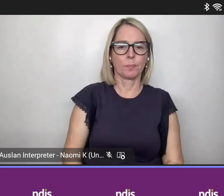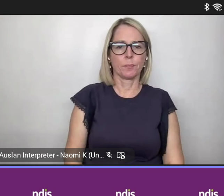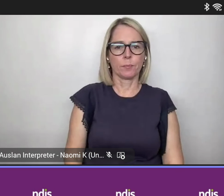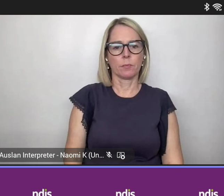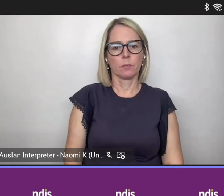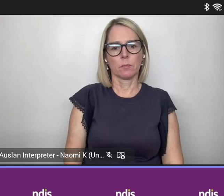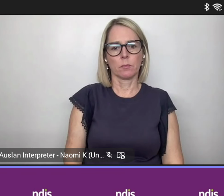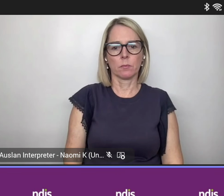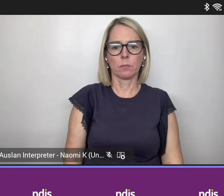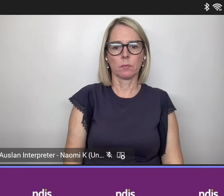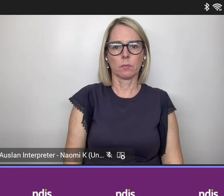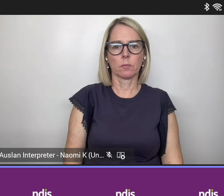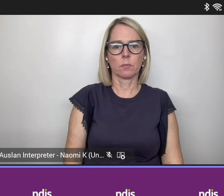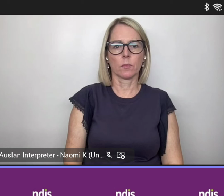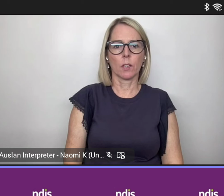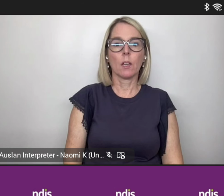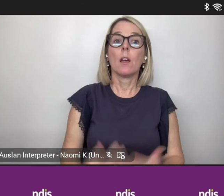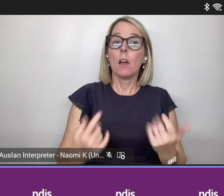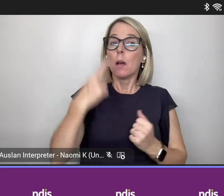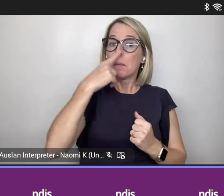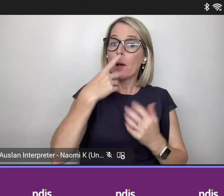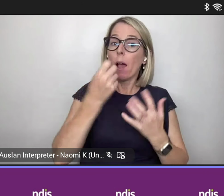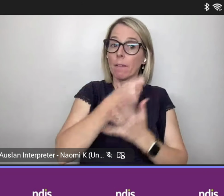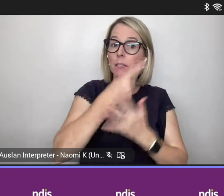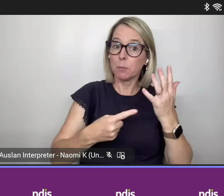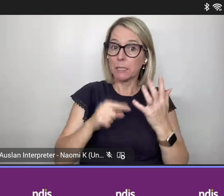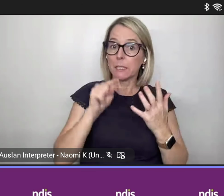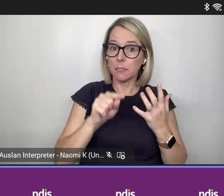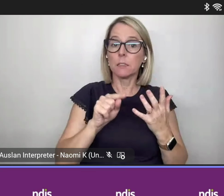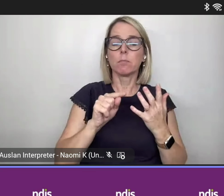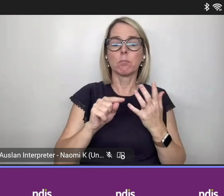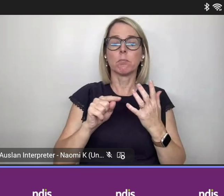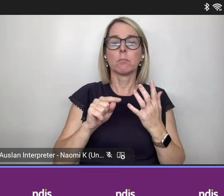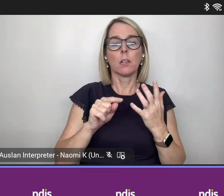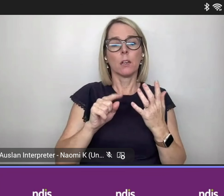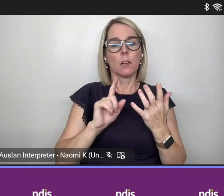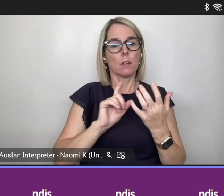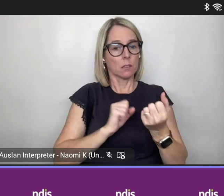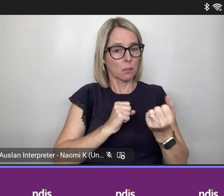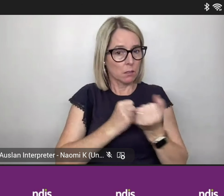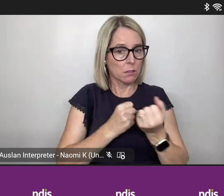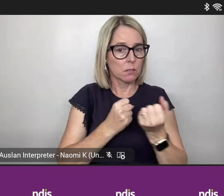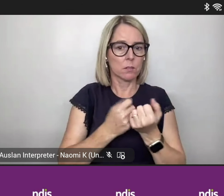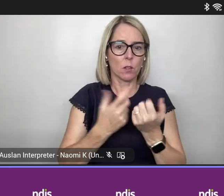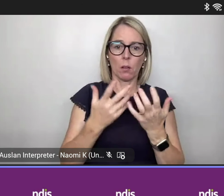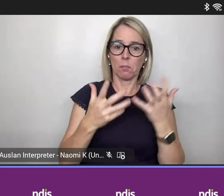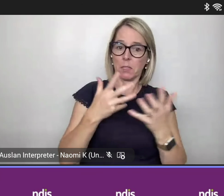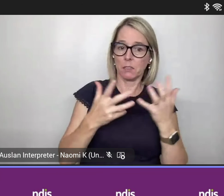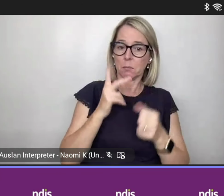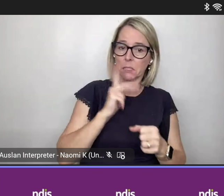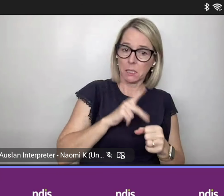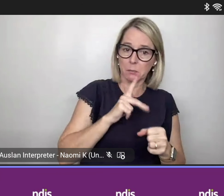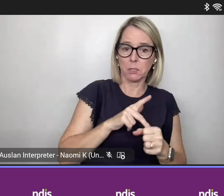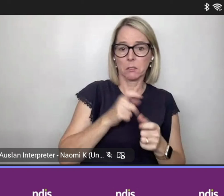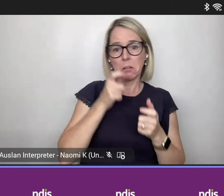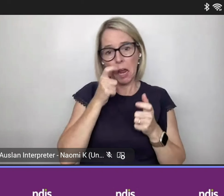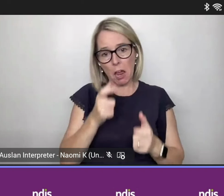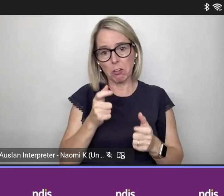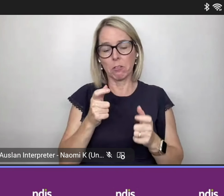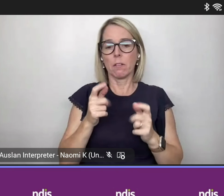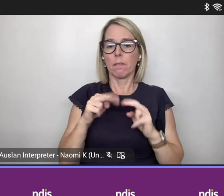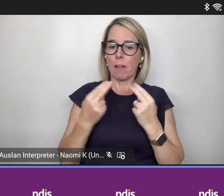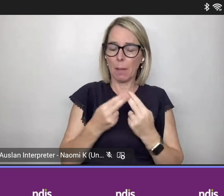To help people with a disability, NDIS participants, carers and their families understand